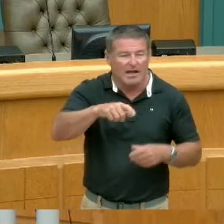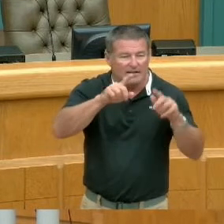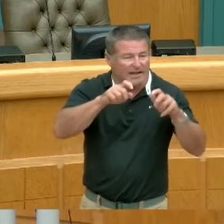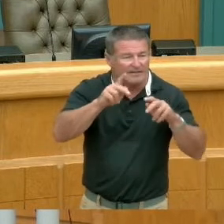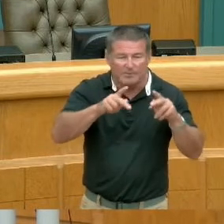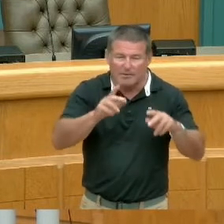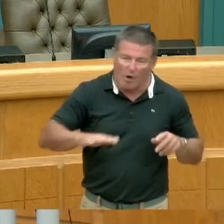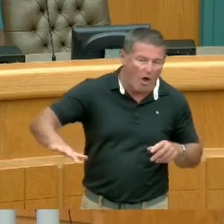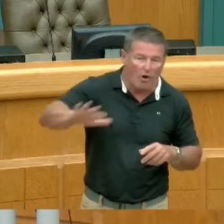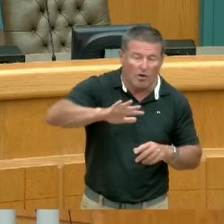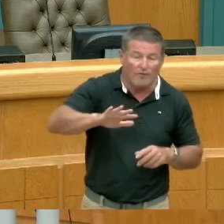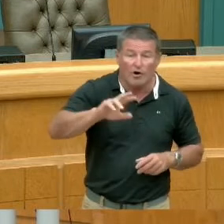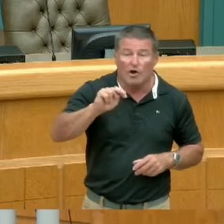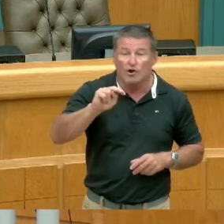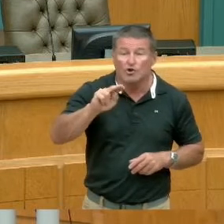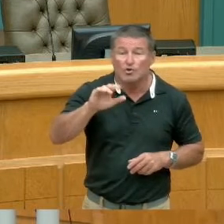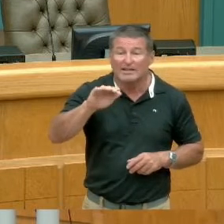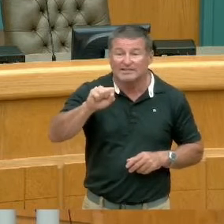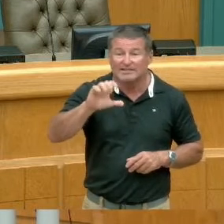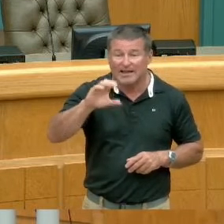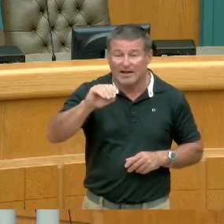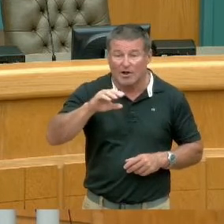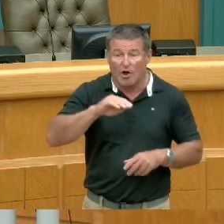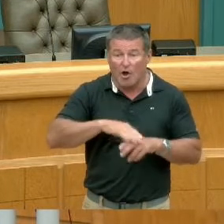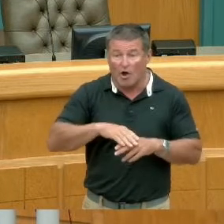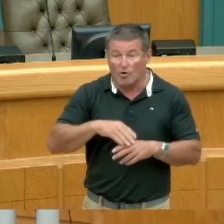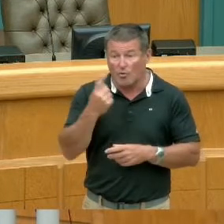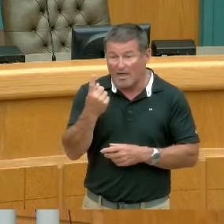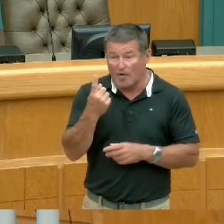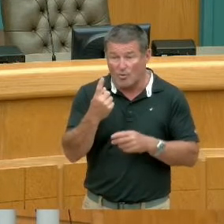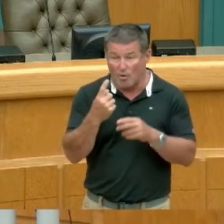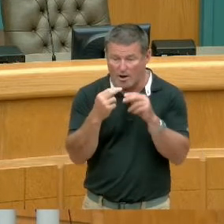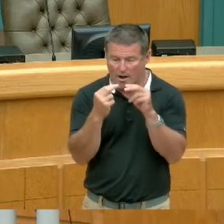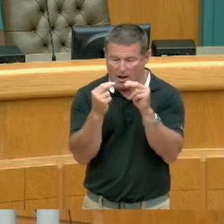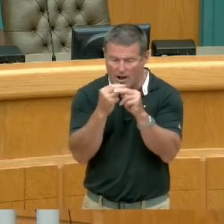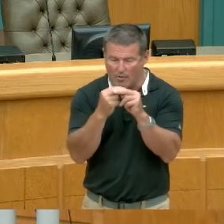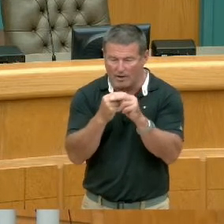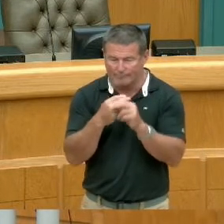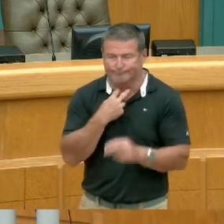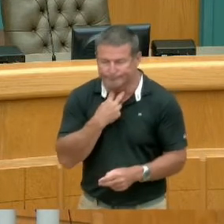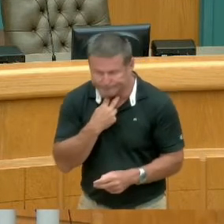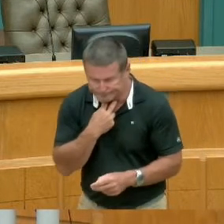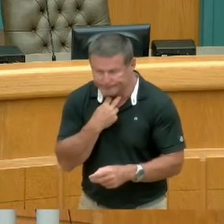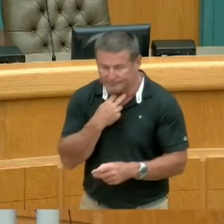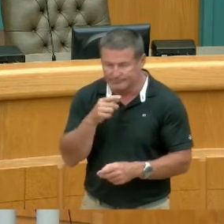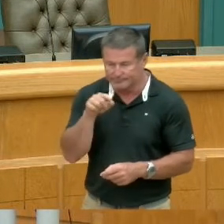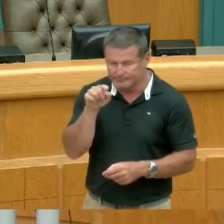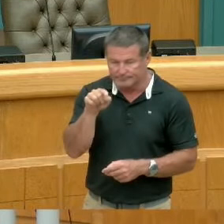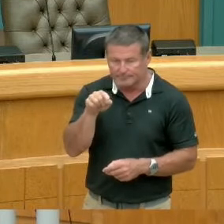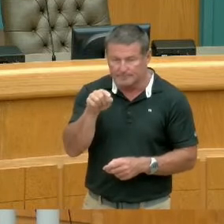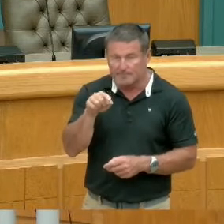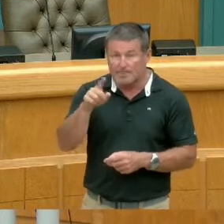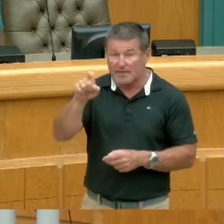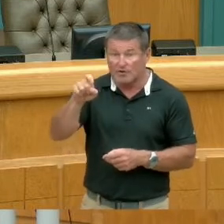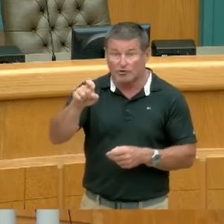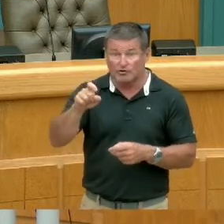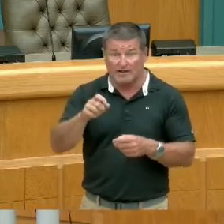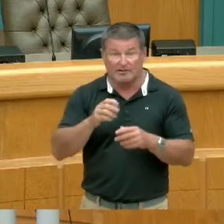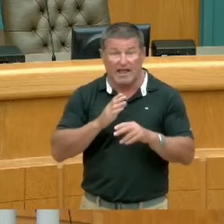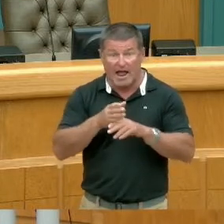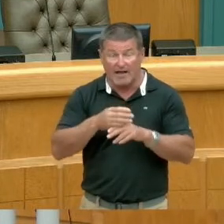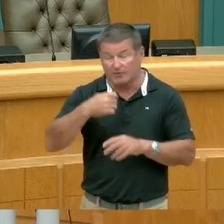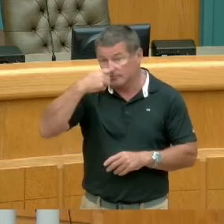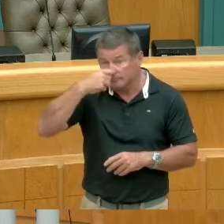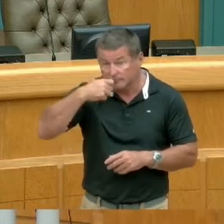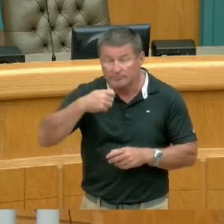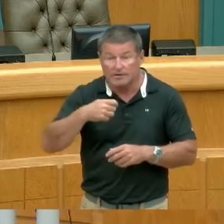what's happening is we have a traffic jam on that beautiful highway. And that traffic jam is all these tests coming in all over the state at the